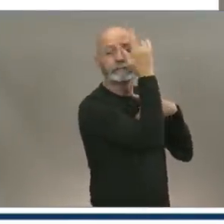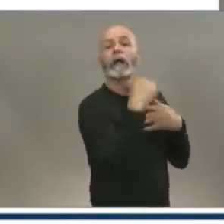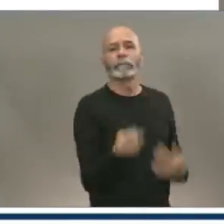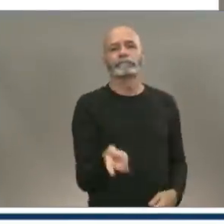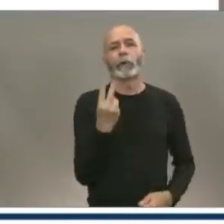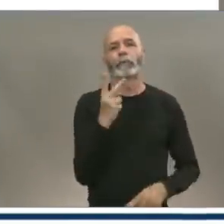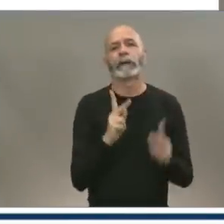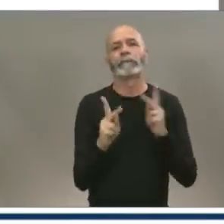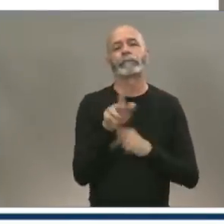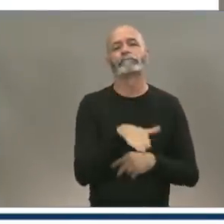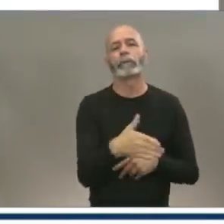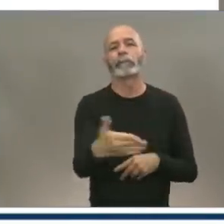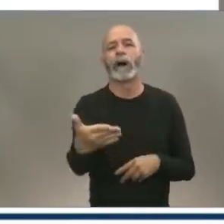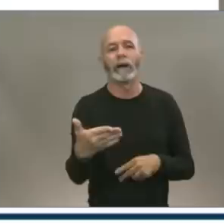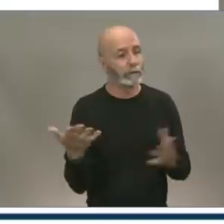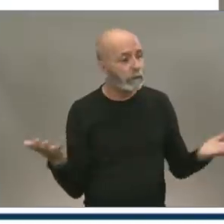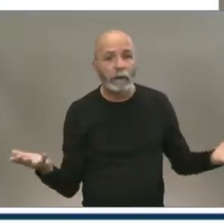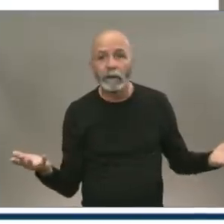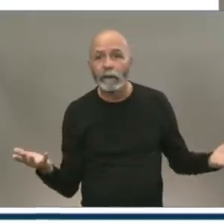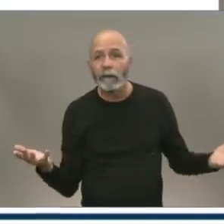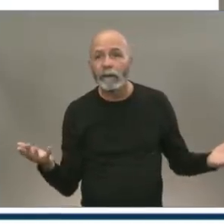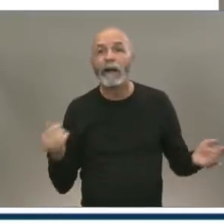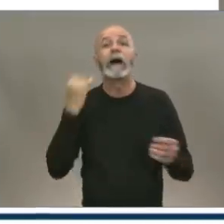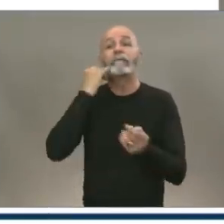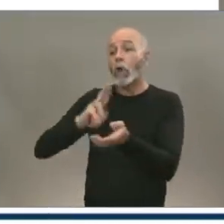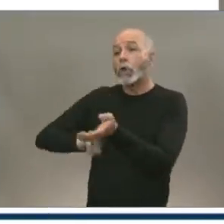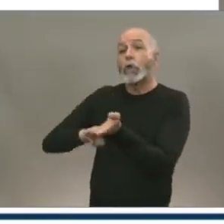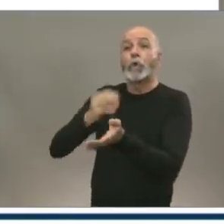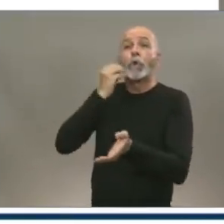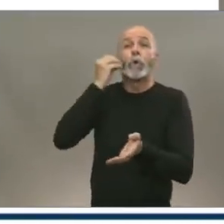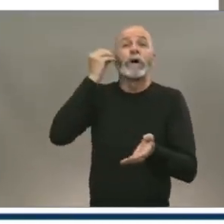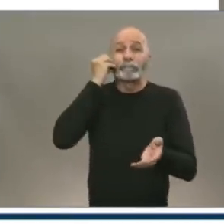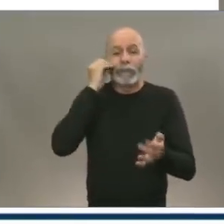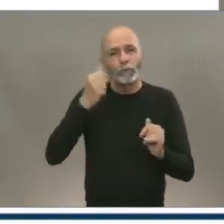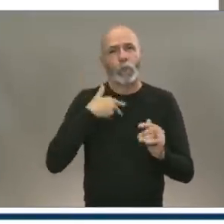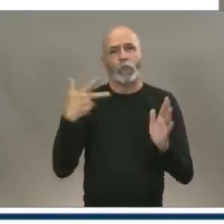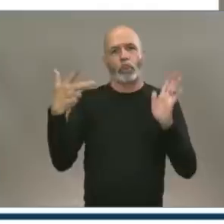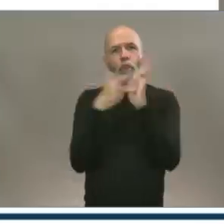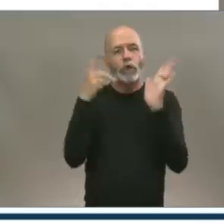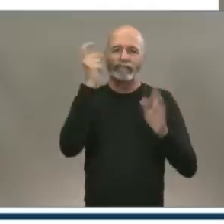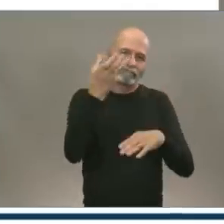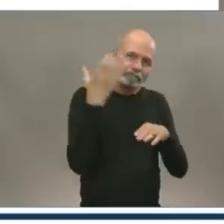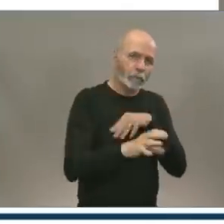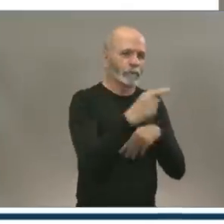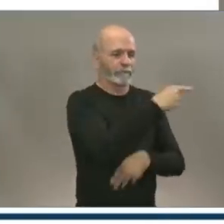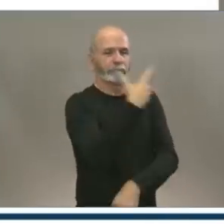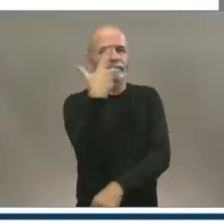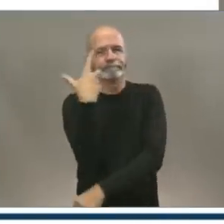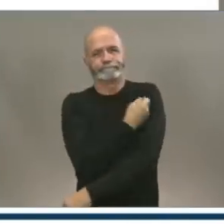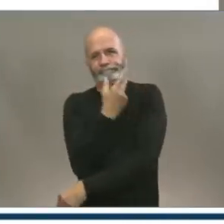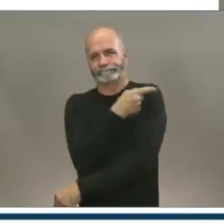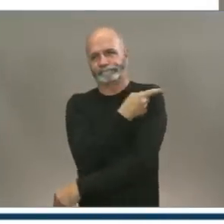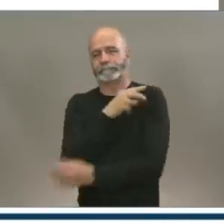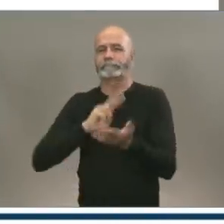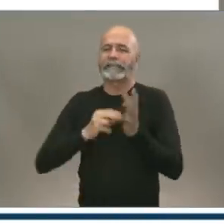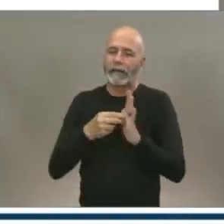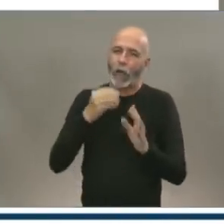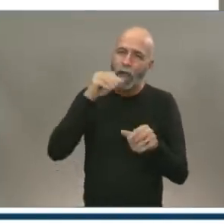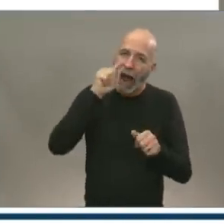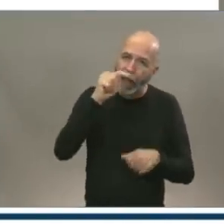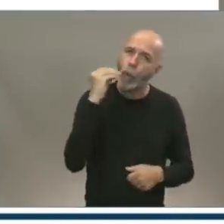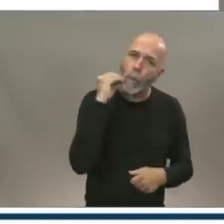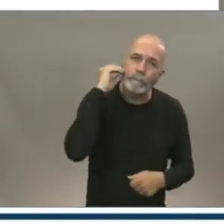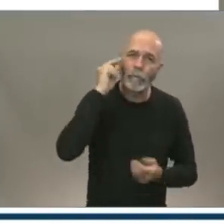3rd doses into long-term care residents, those who are immune compromised, and Nova Scotians over 70 is